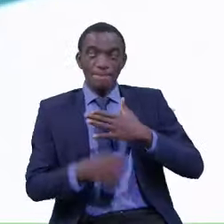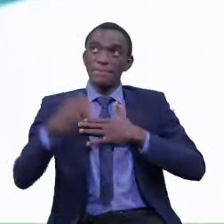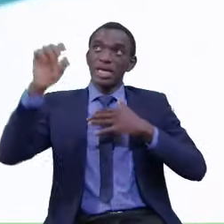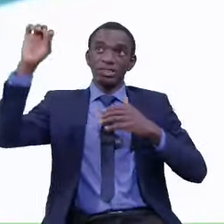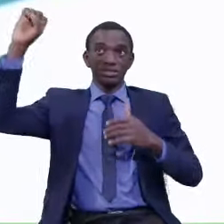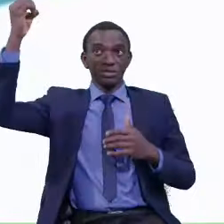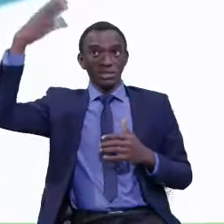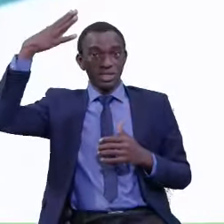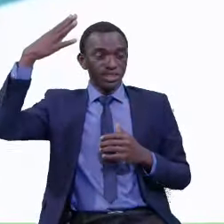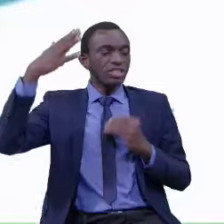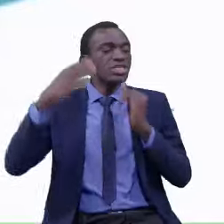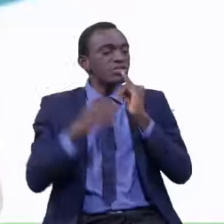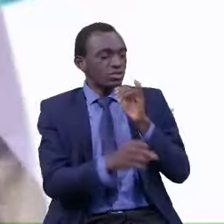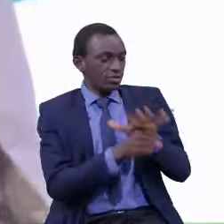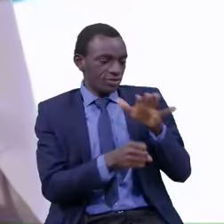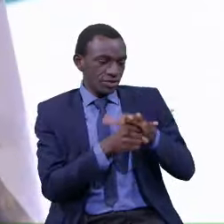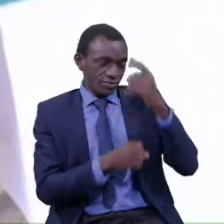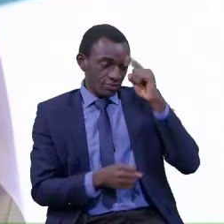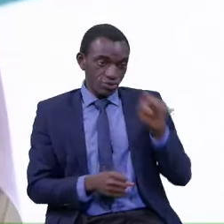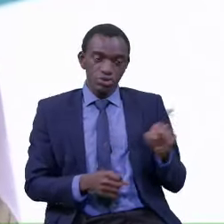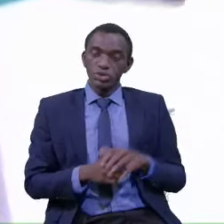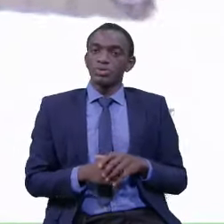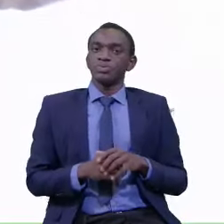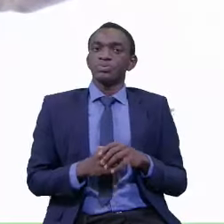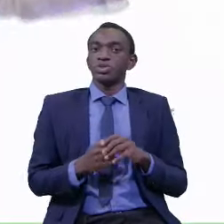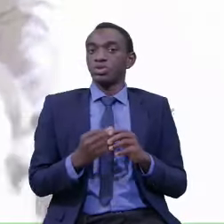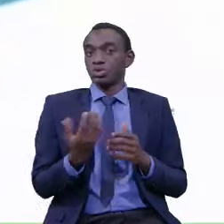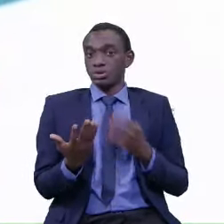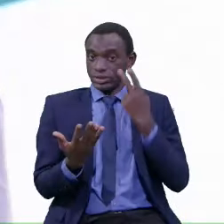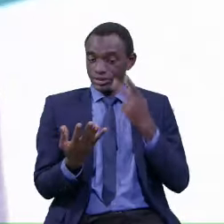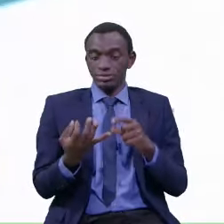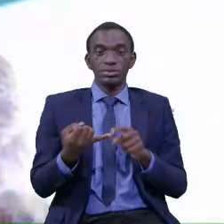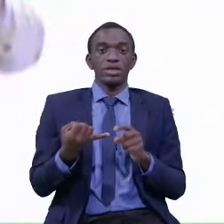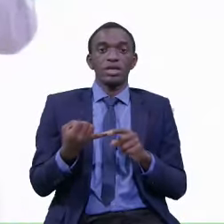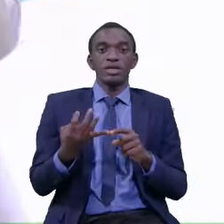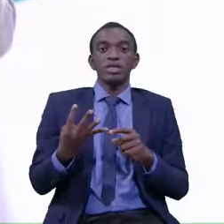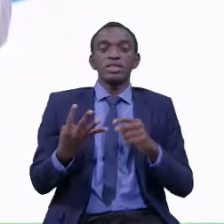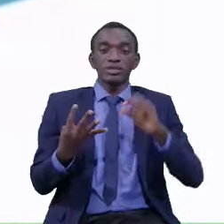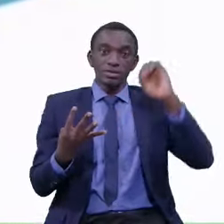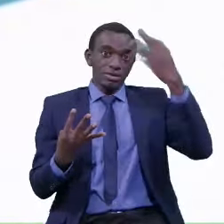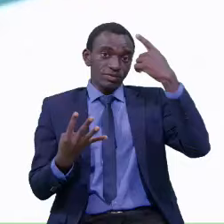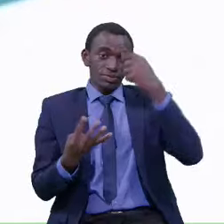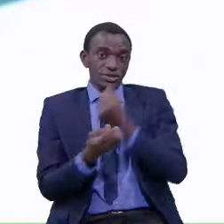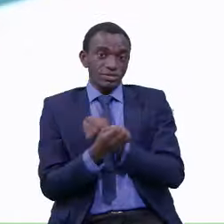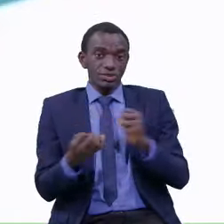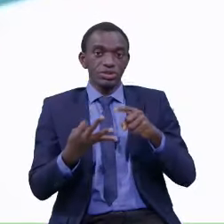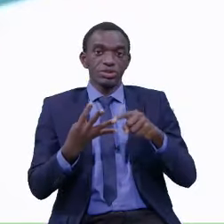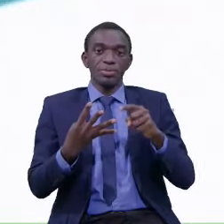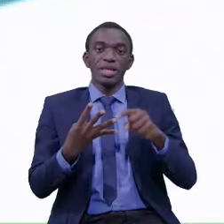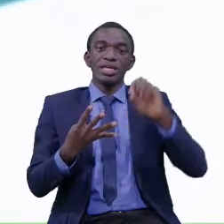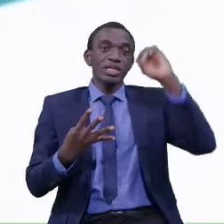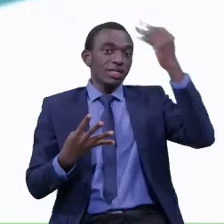sufficient for you. There's grace for salvation. There's grace for sanctification. There's grace